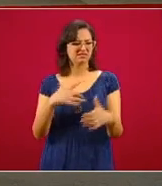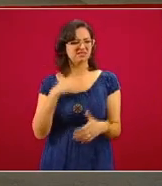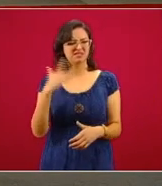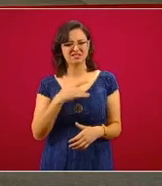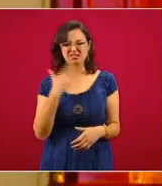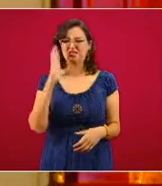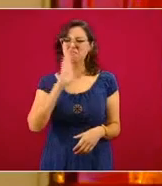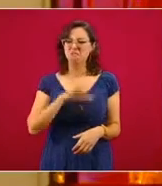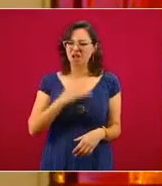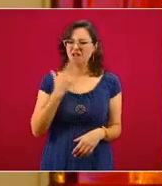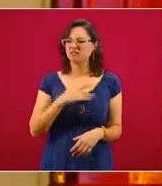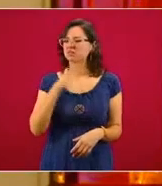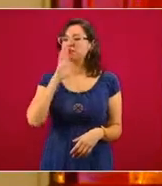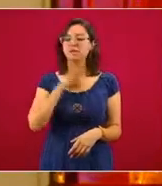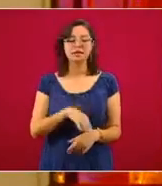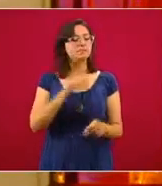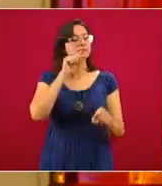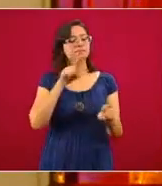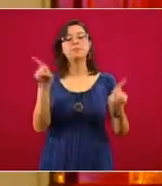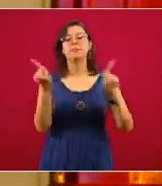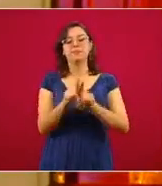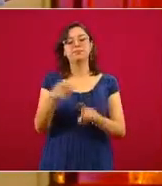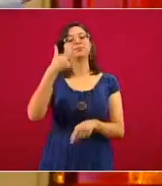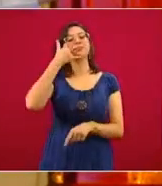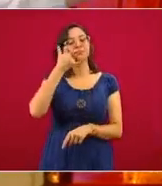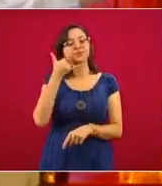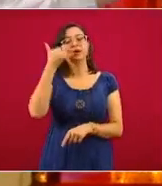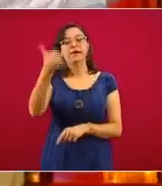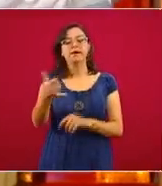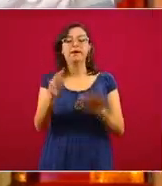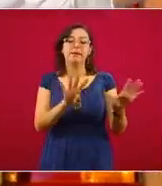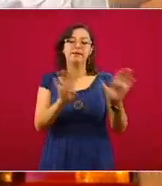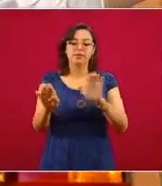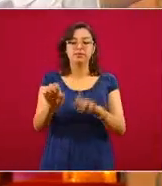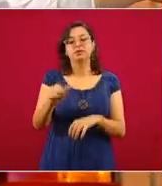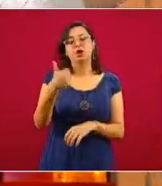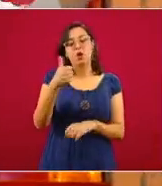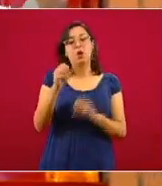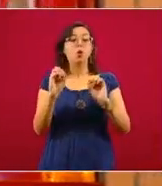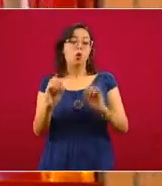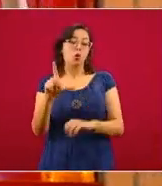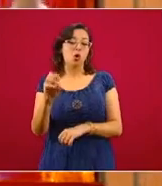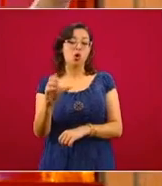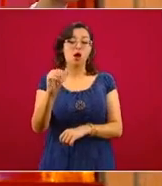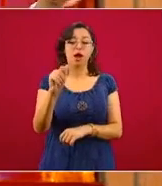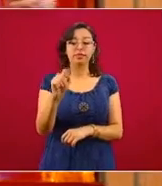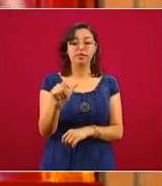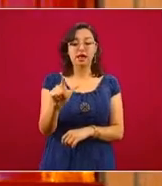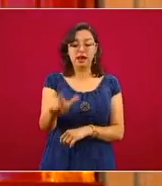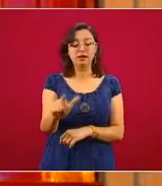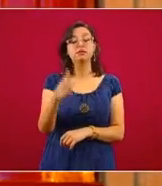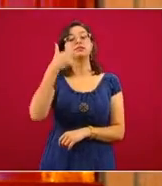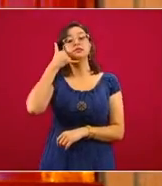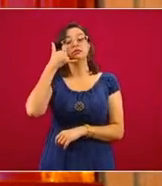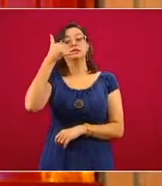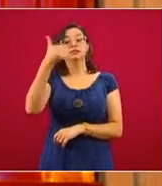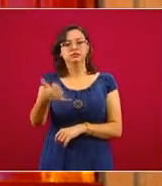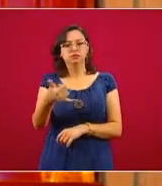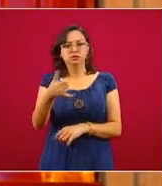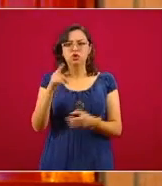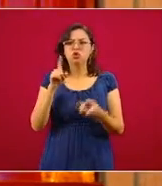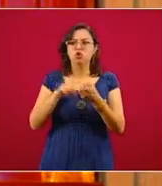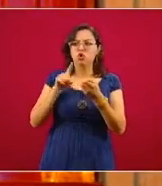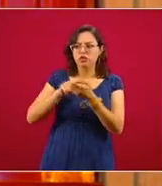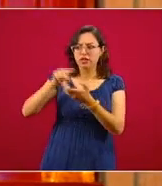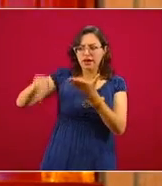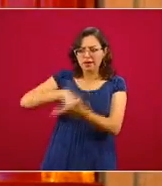poorly. It's the same procedure. Call 911 or call Locatel, and at that moment, you will be able to,